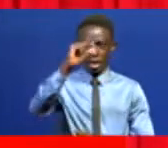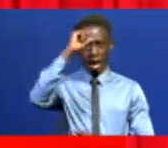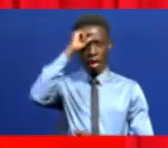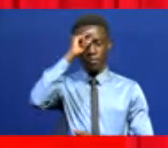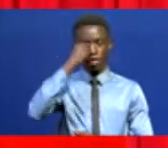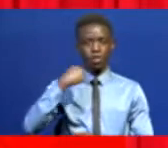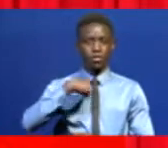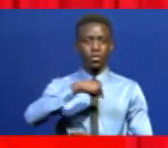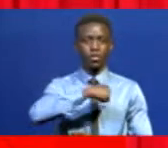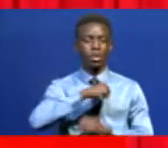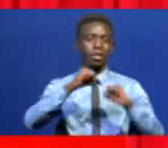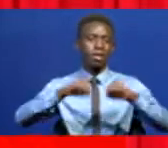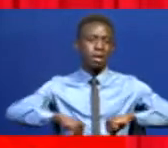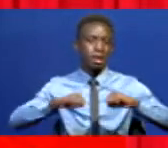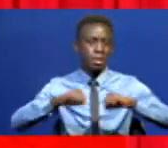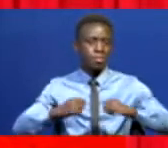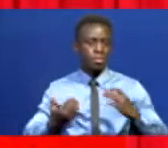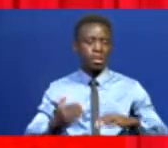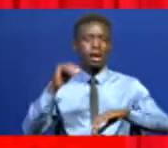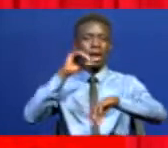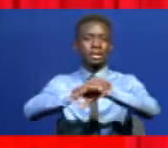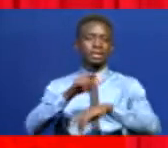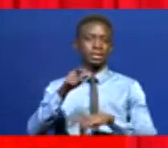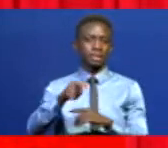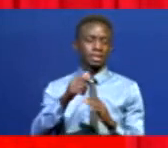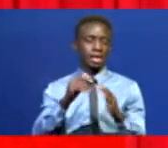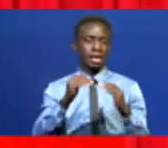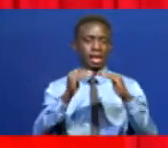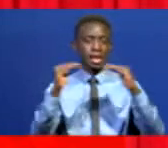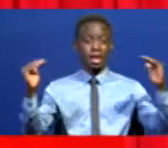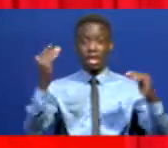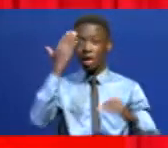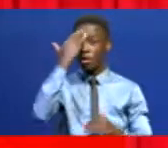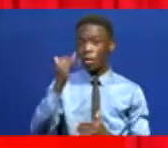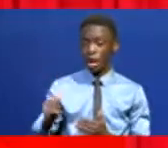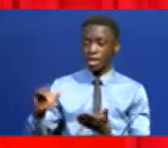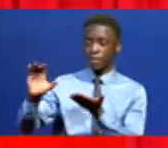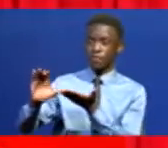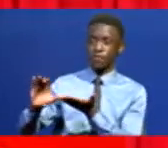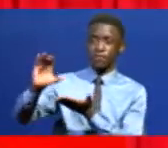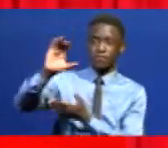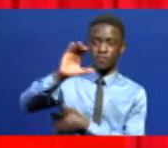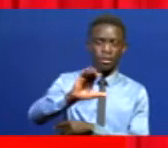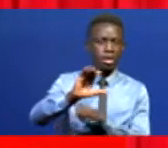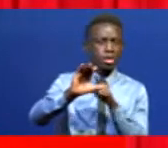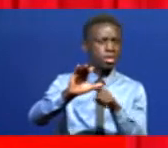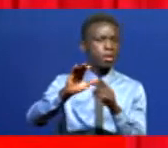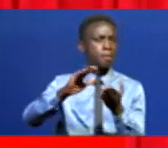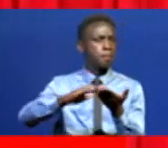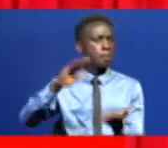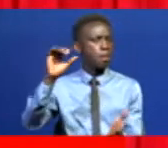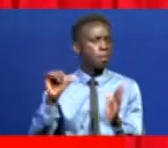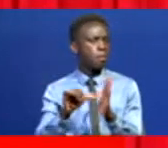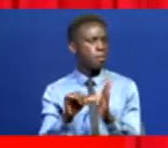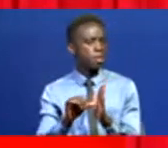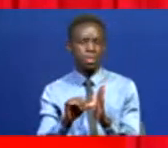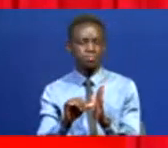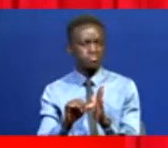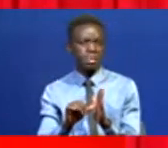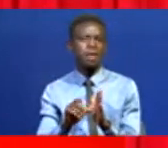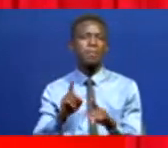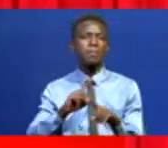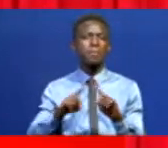this level, because funding has not been so much of a problem, Your Excellency, the way it